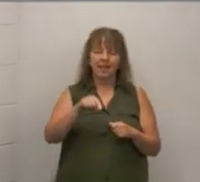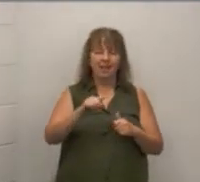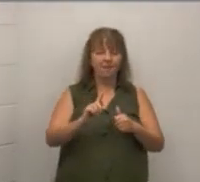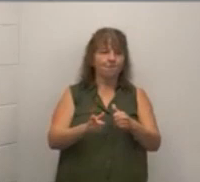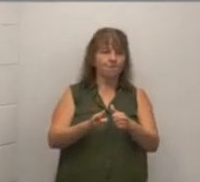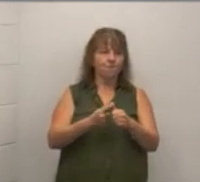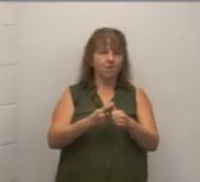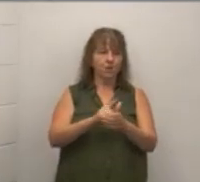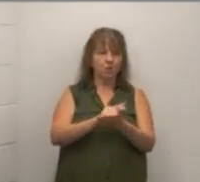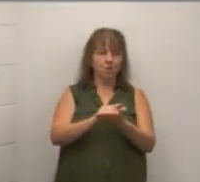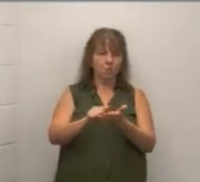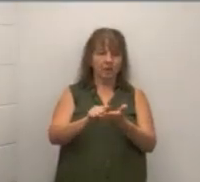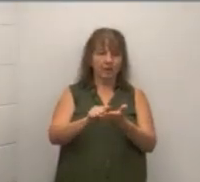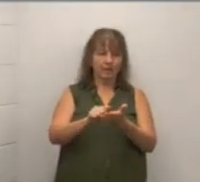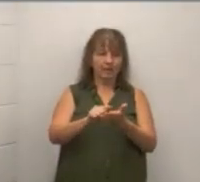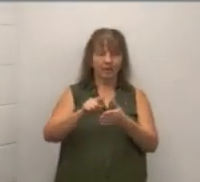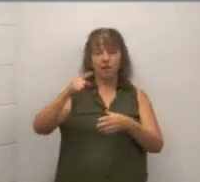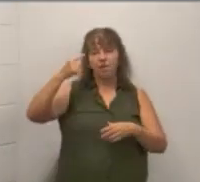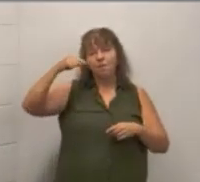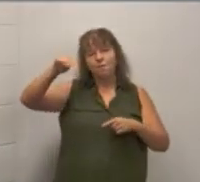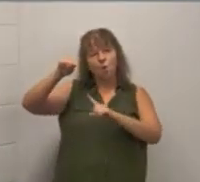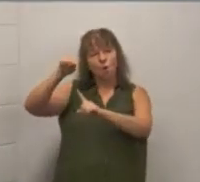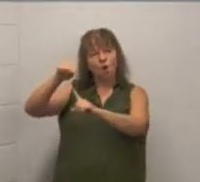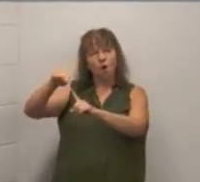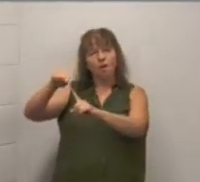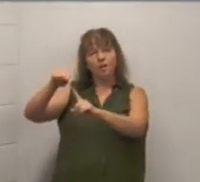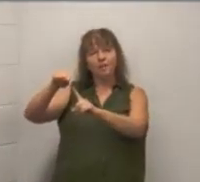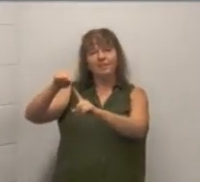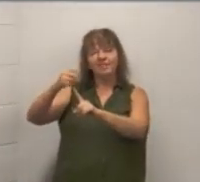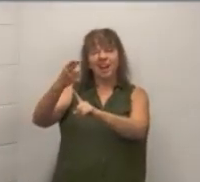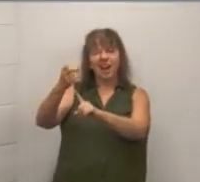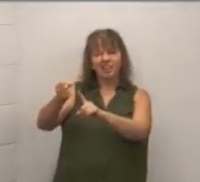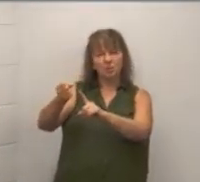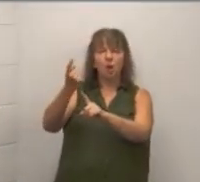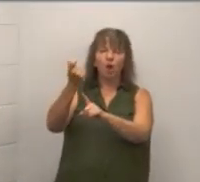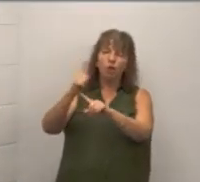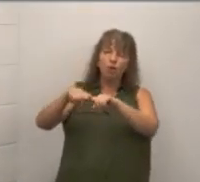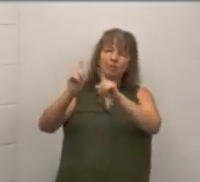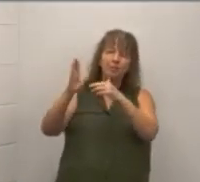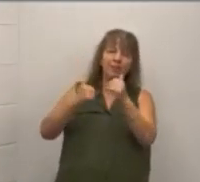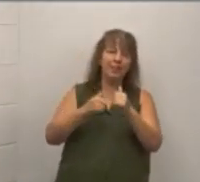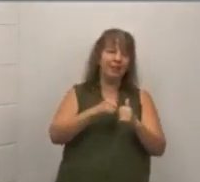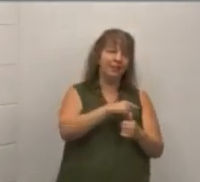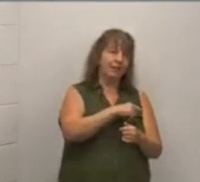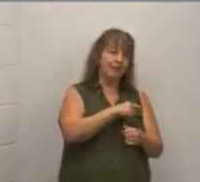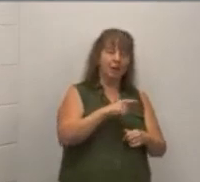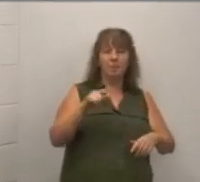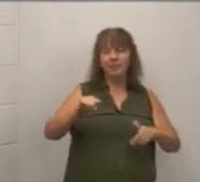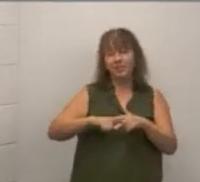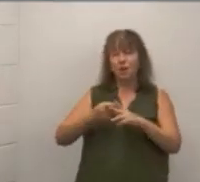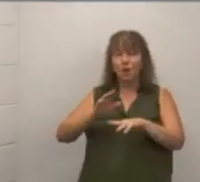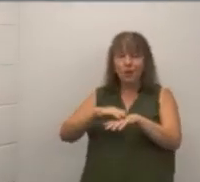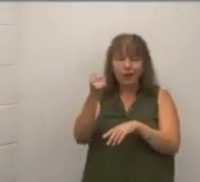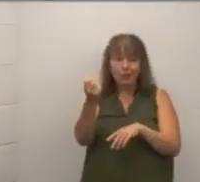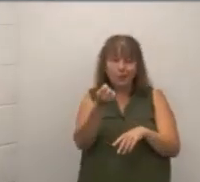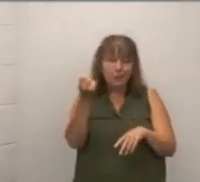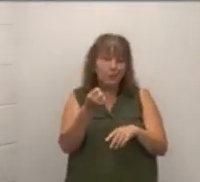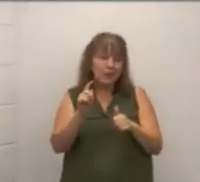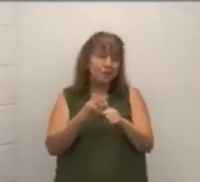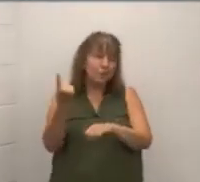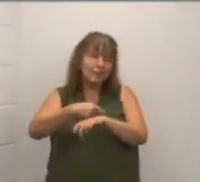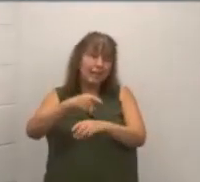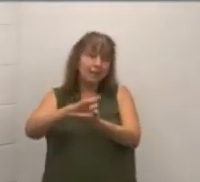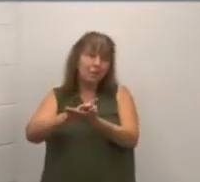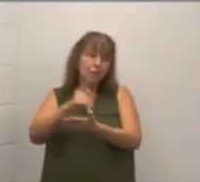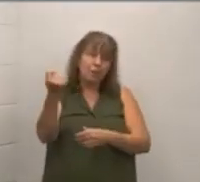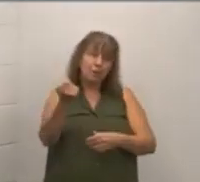that we're back at the secondary level being just a little bit different. Because school starts on a Tuesday, which